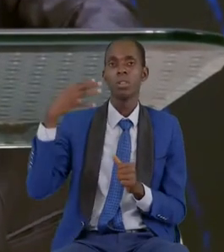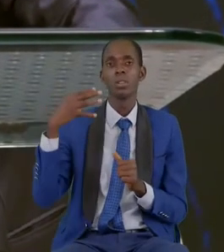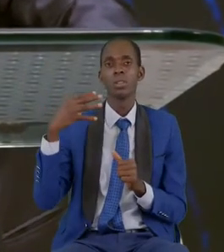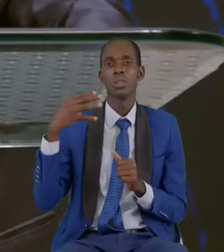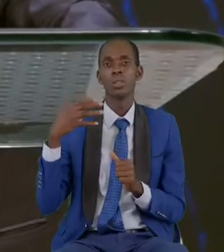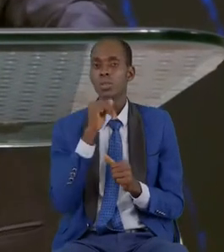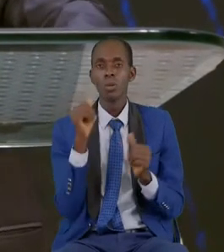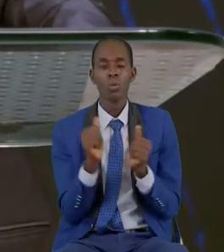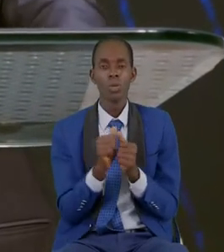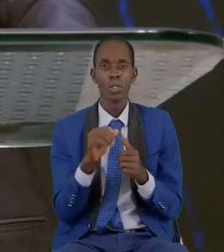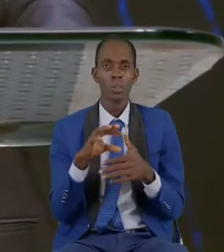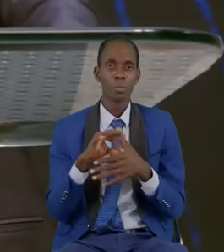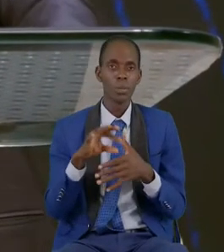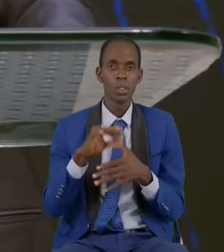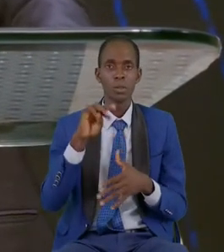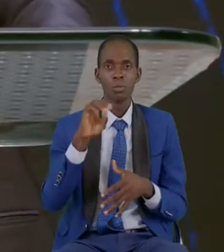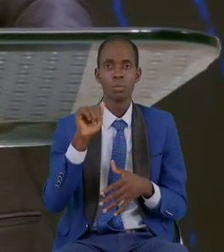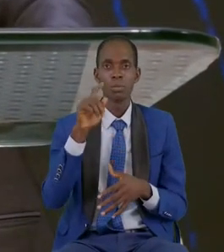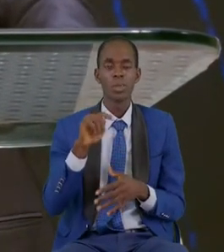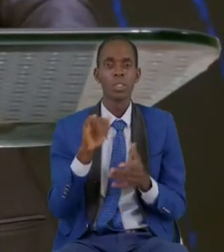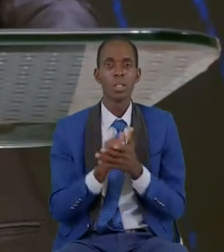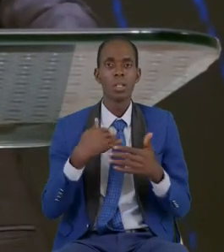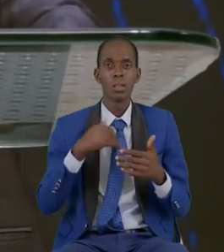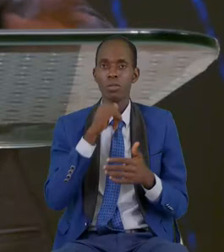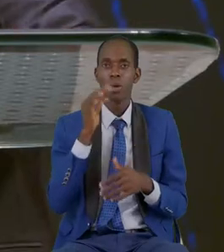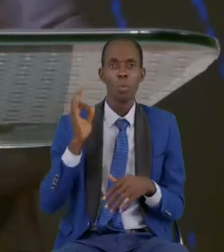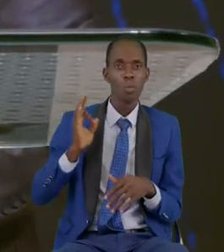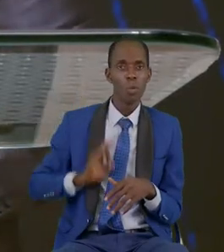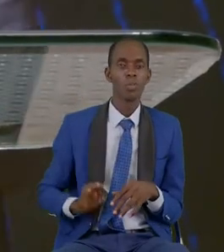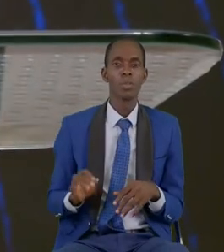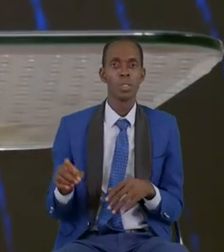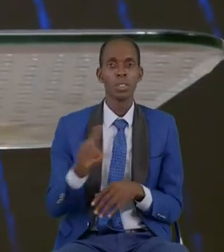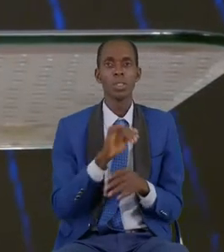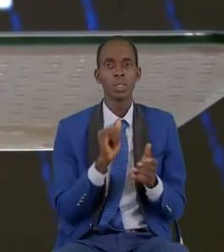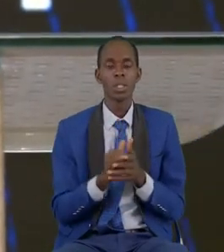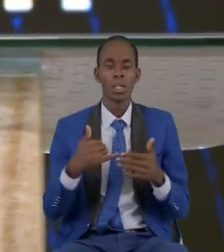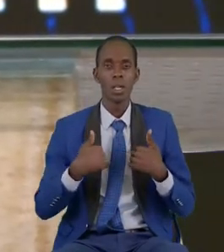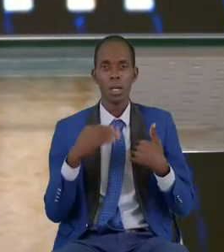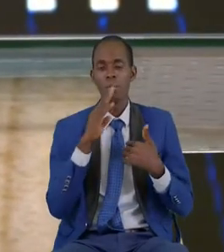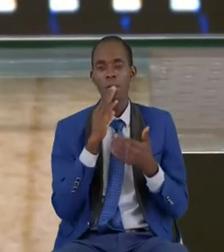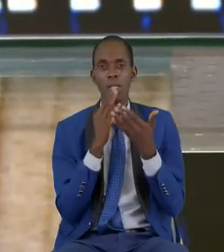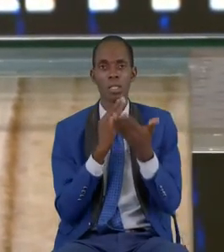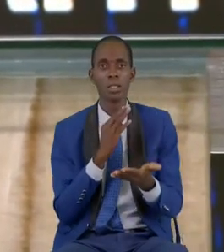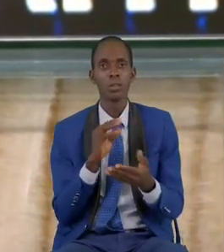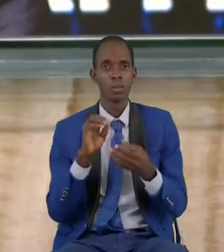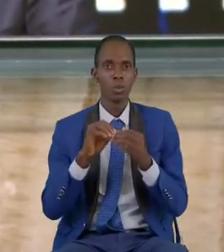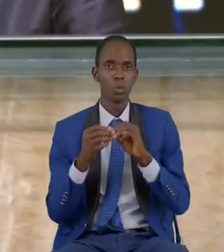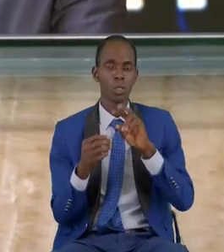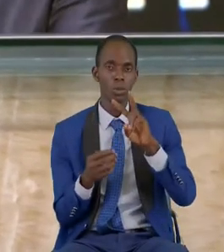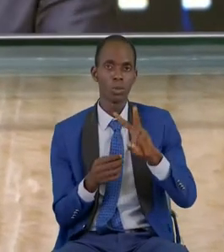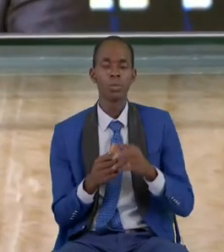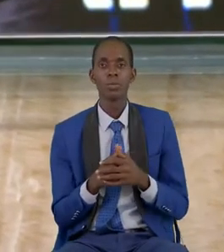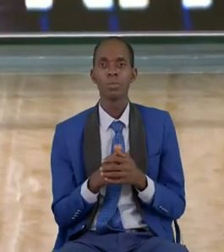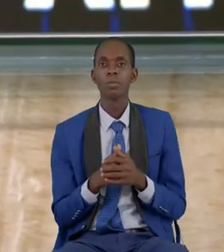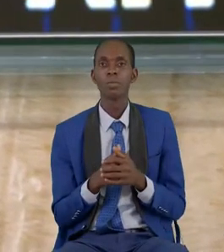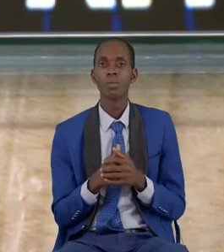not profited them that have been occupied therein. Look at number two here. Number two,